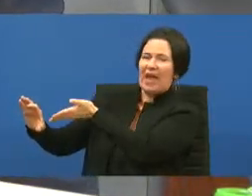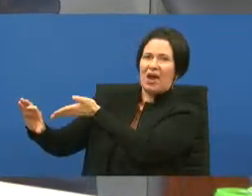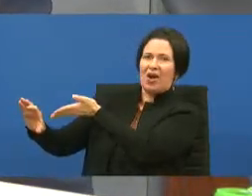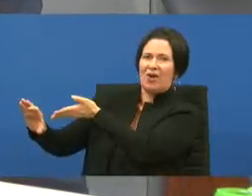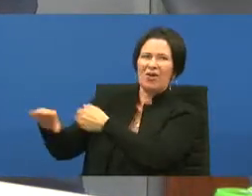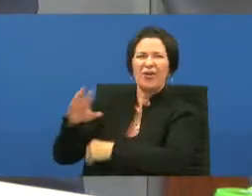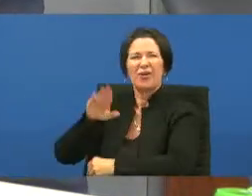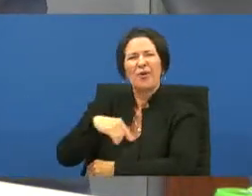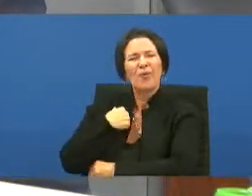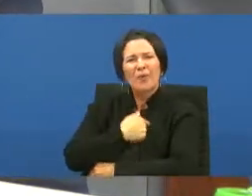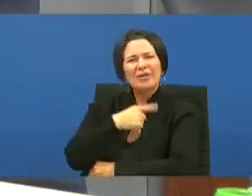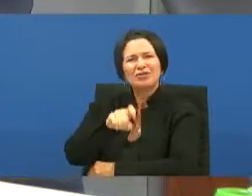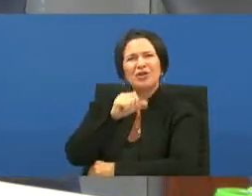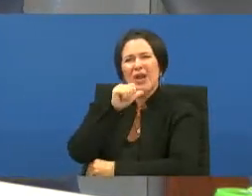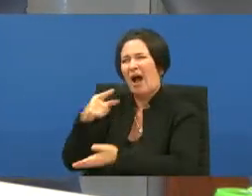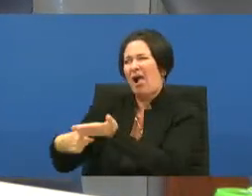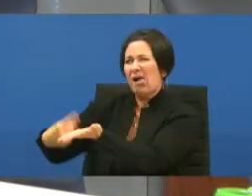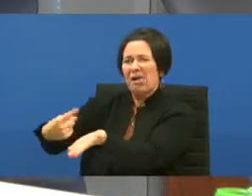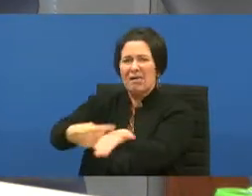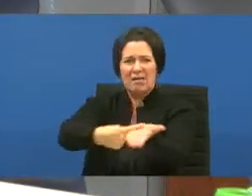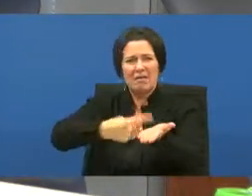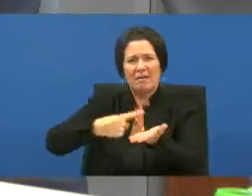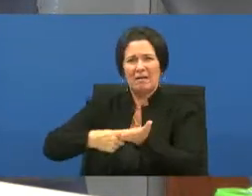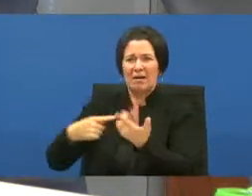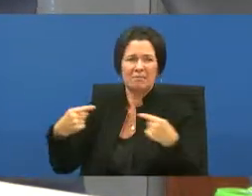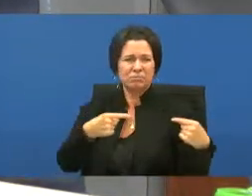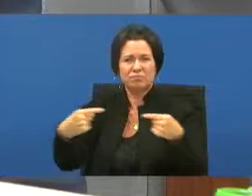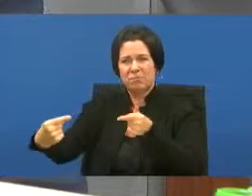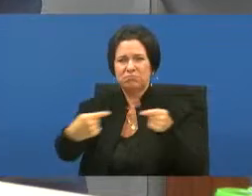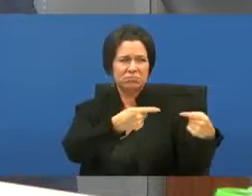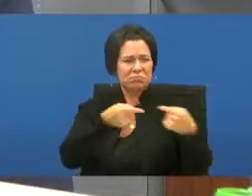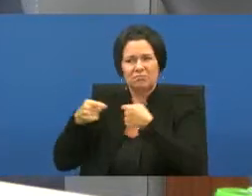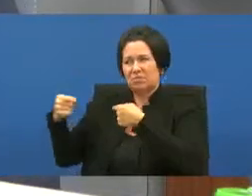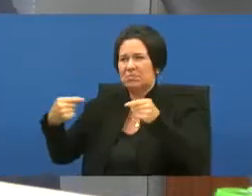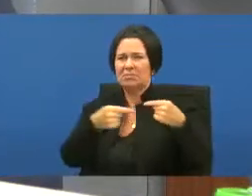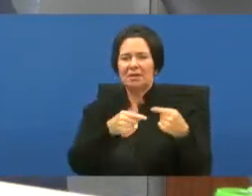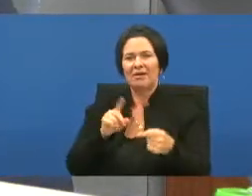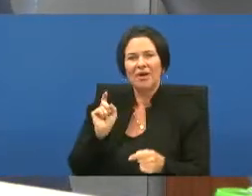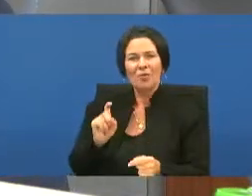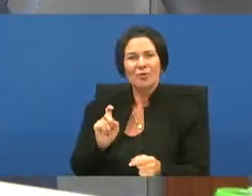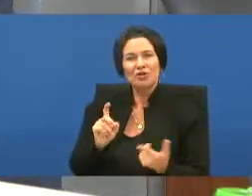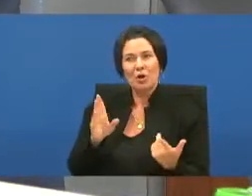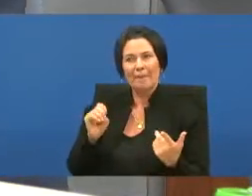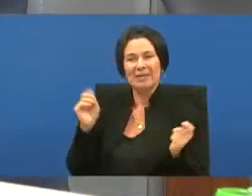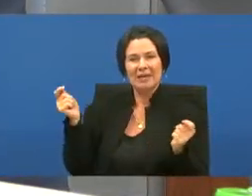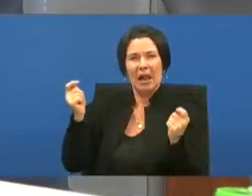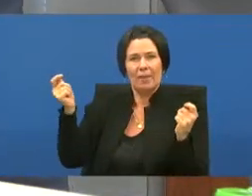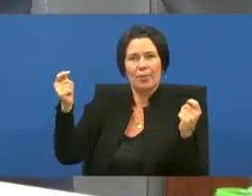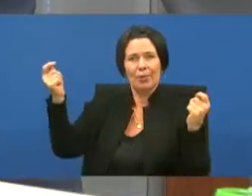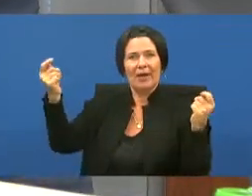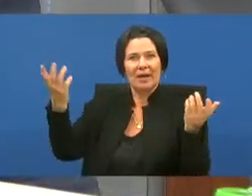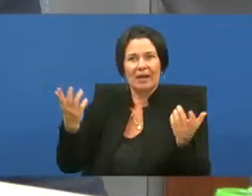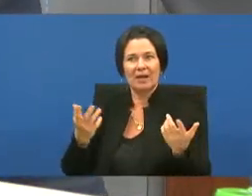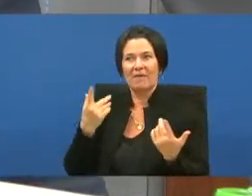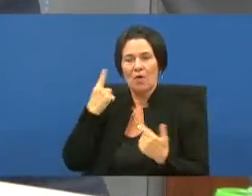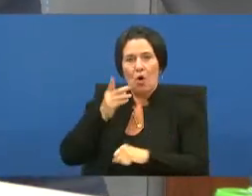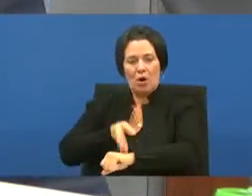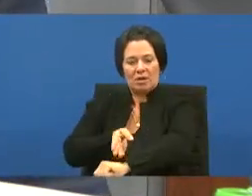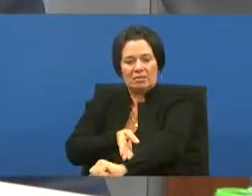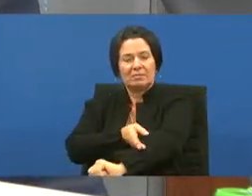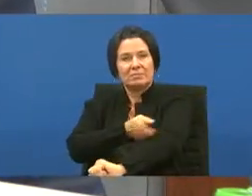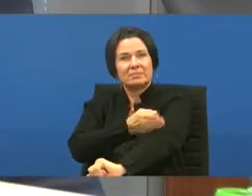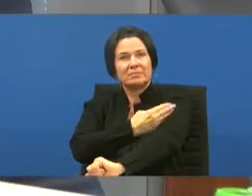is the time to celebrate, right? This is your Metro Council coming together again, another example of us coming together and rallying